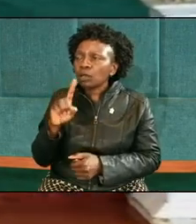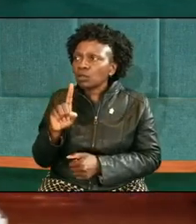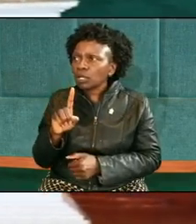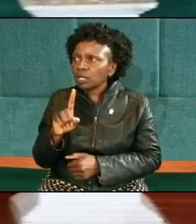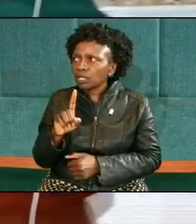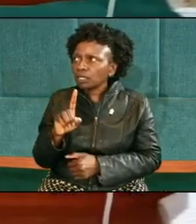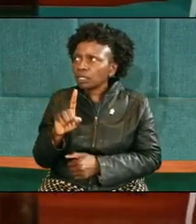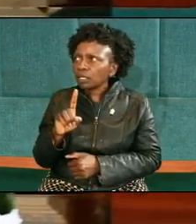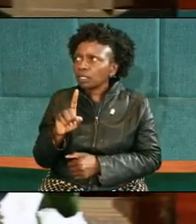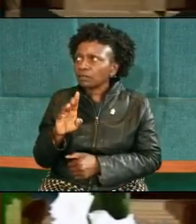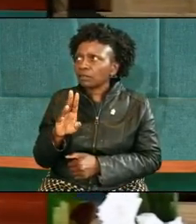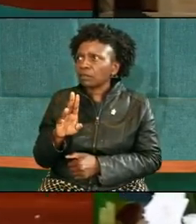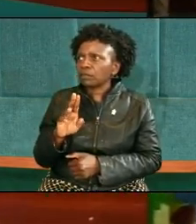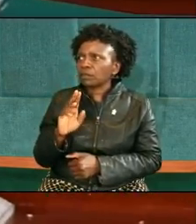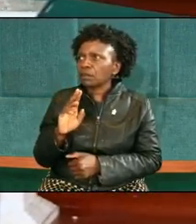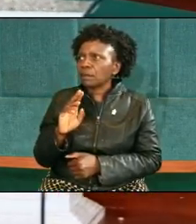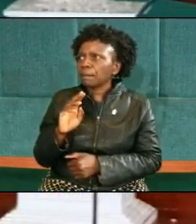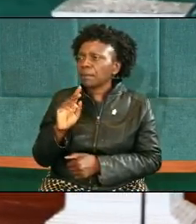2,904.